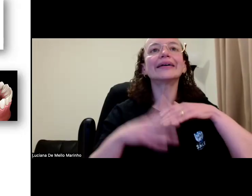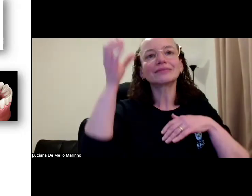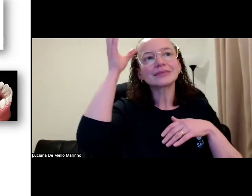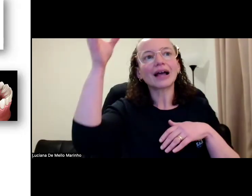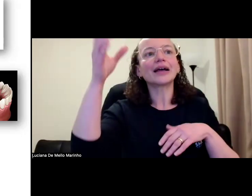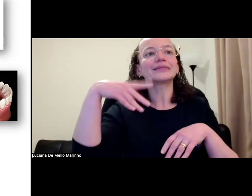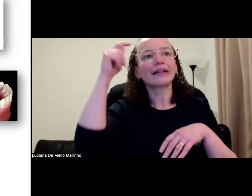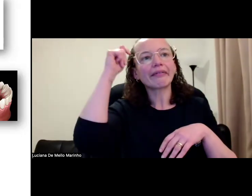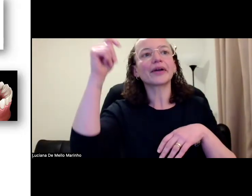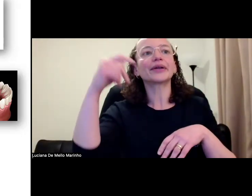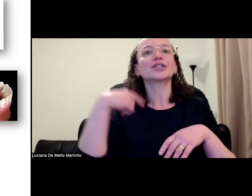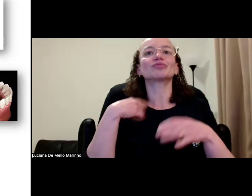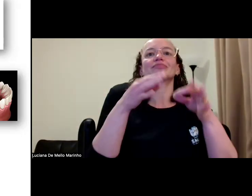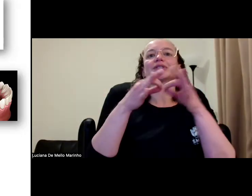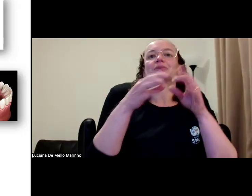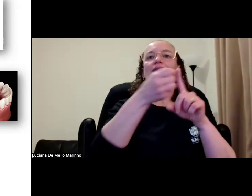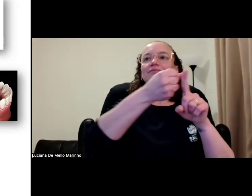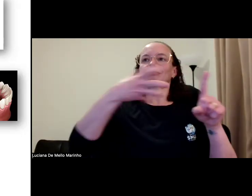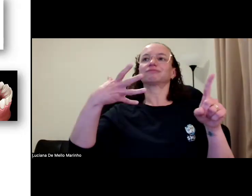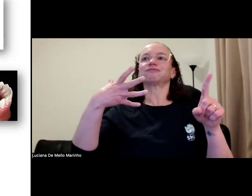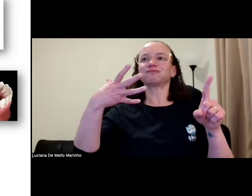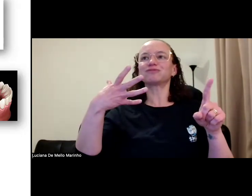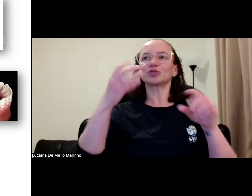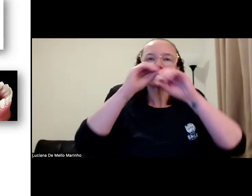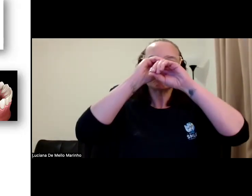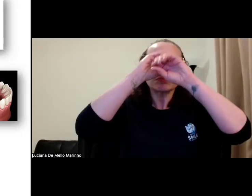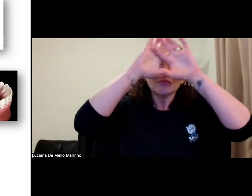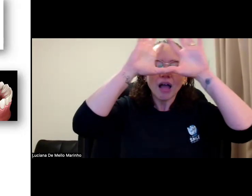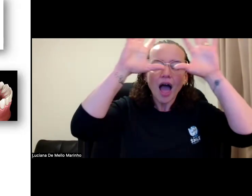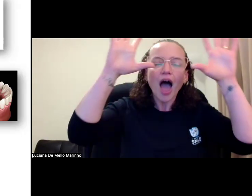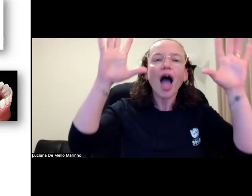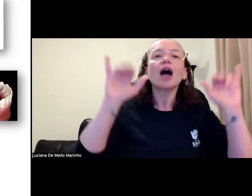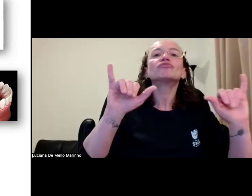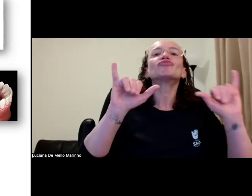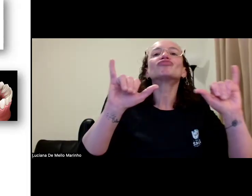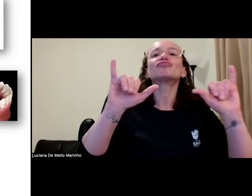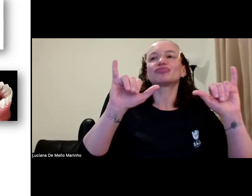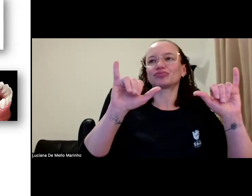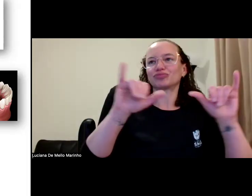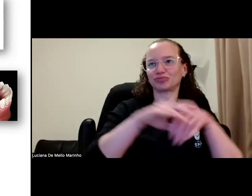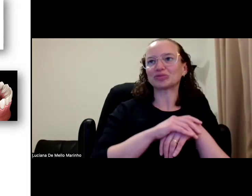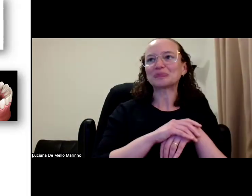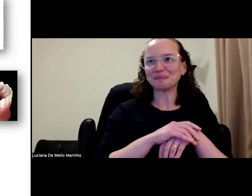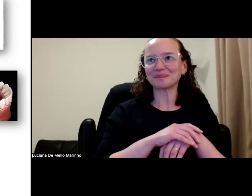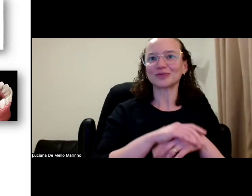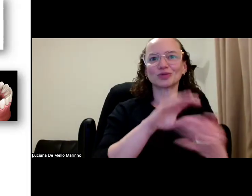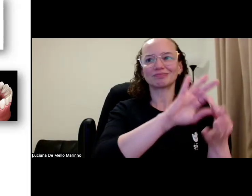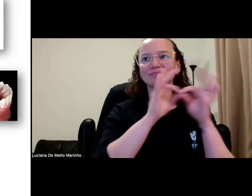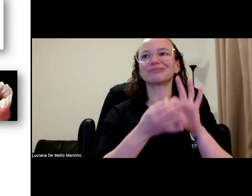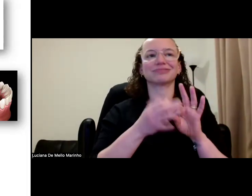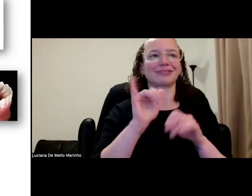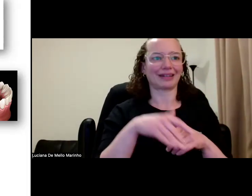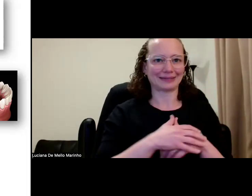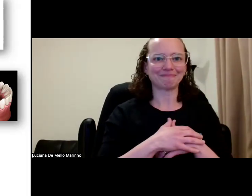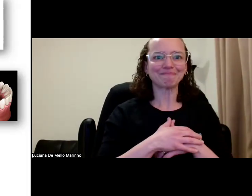So they need to understand that basically the concept is there. What's the theory? So you have to explain that so they can visualize and say, oh, okay, I